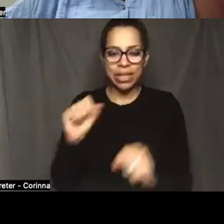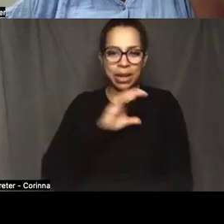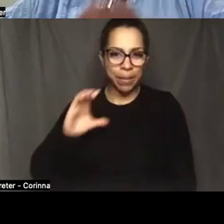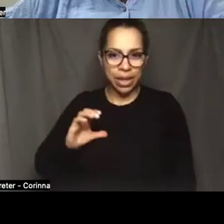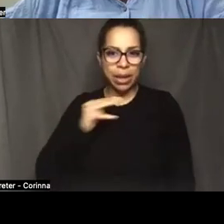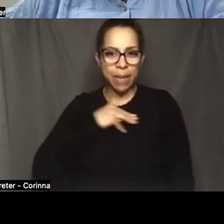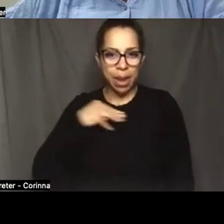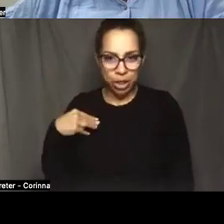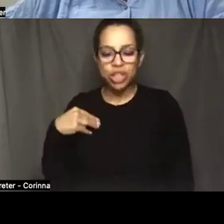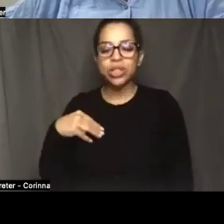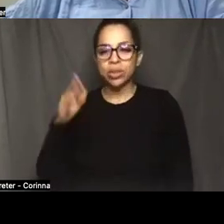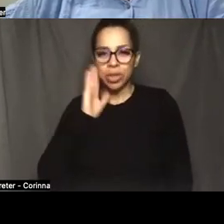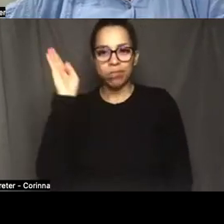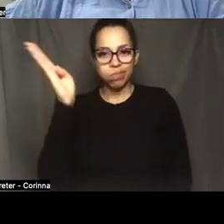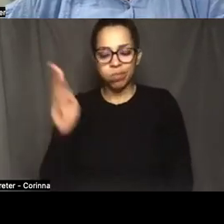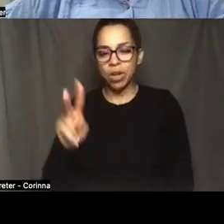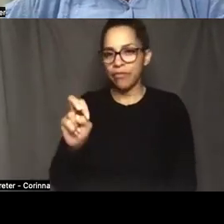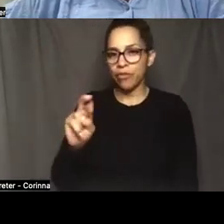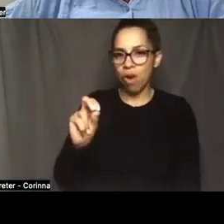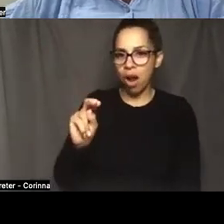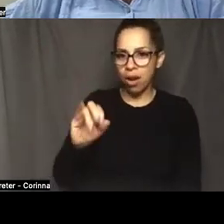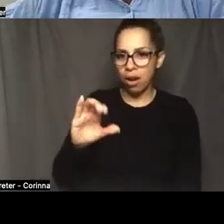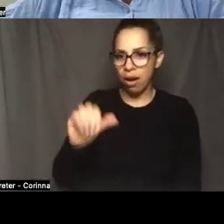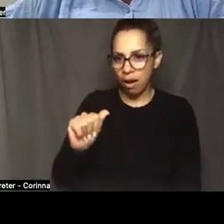LaRoche and Tina Royster.